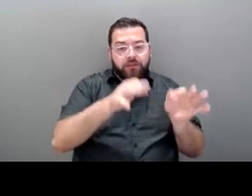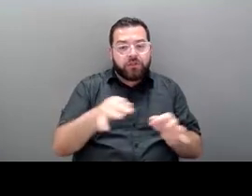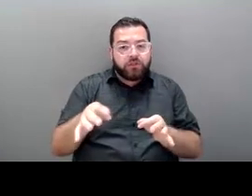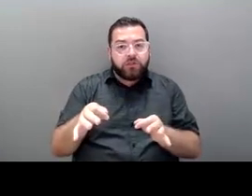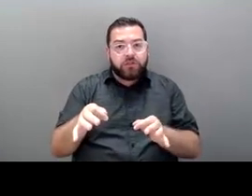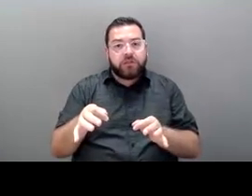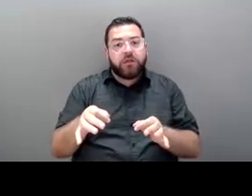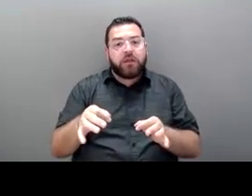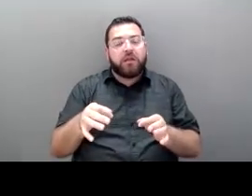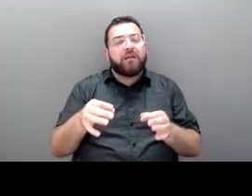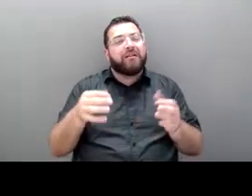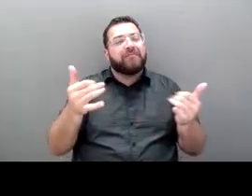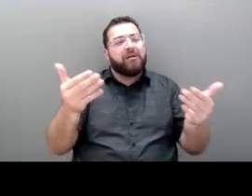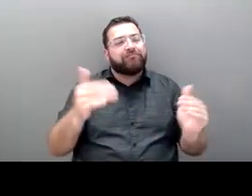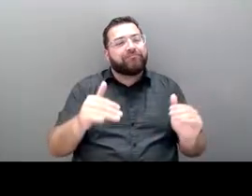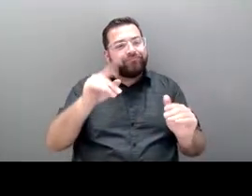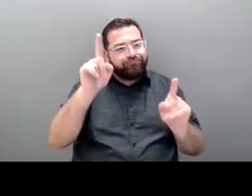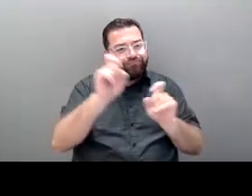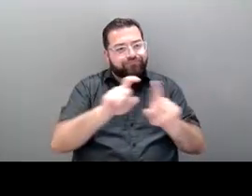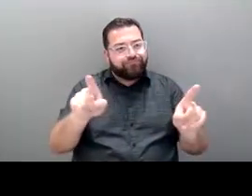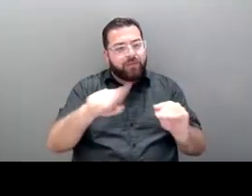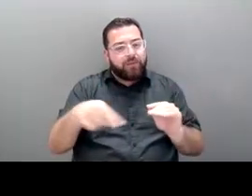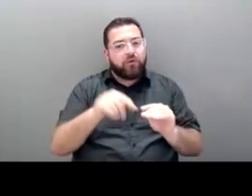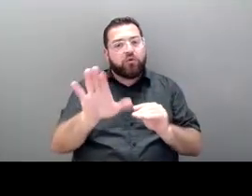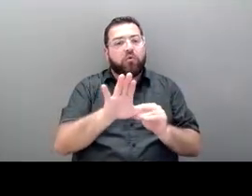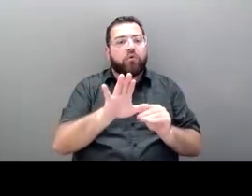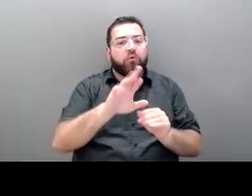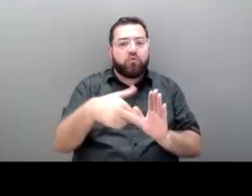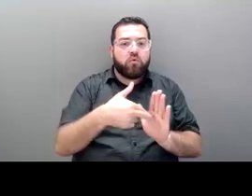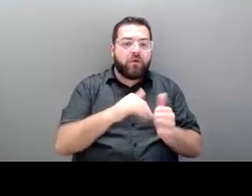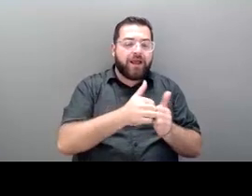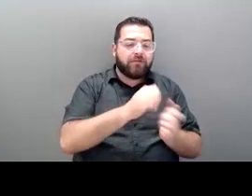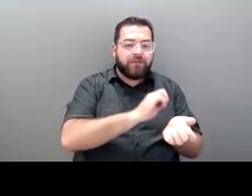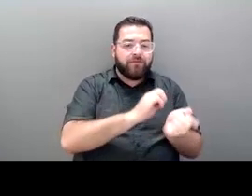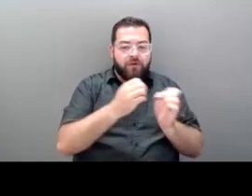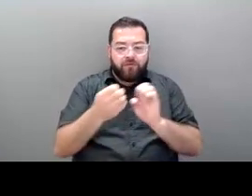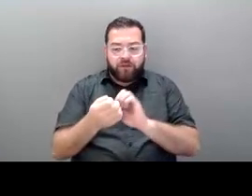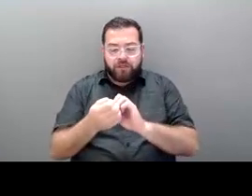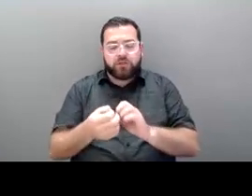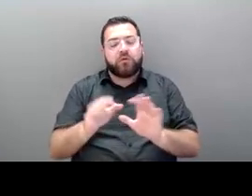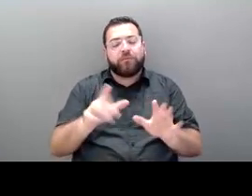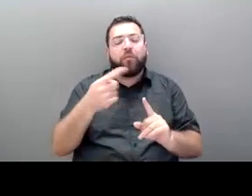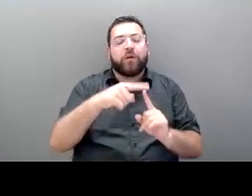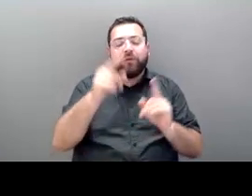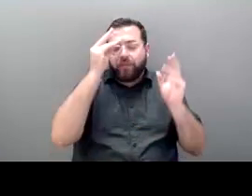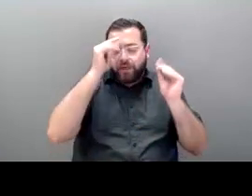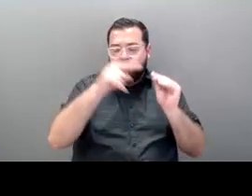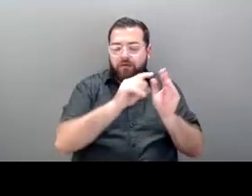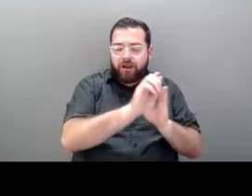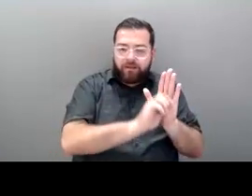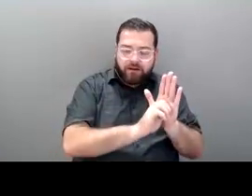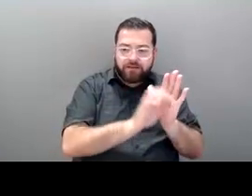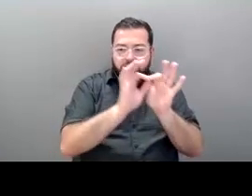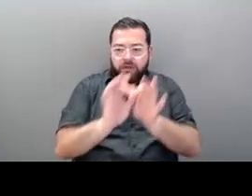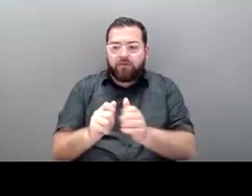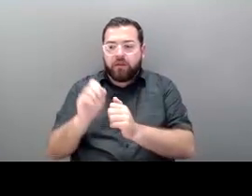bring that to a question about like your evolving role. When you're thinking about ethics in AI,